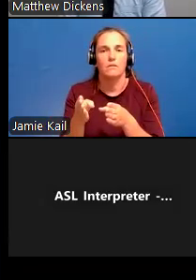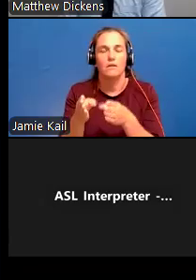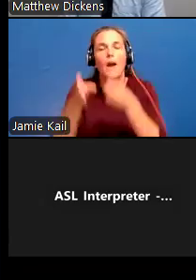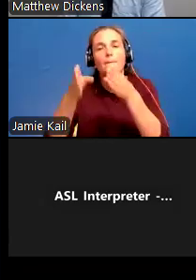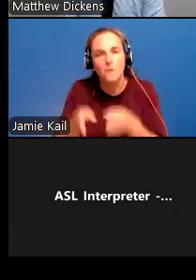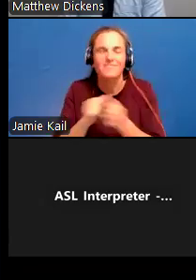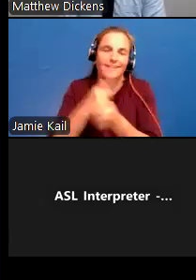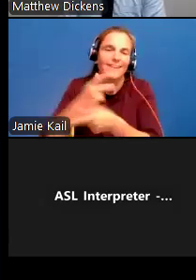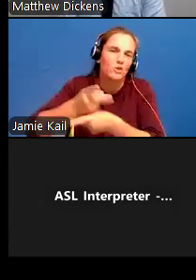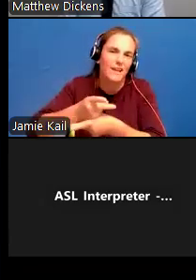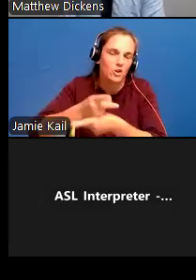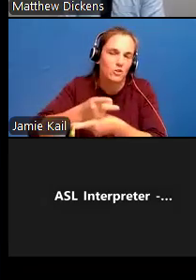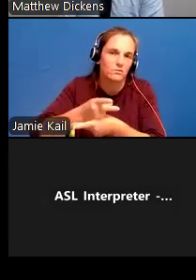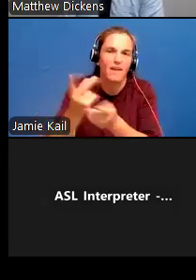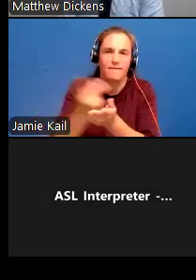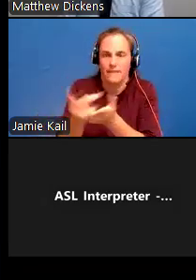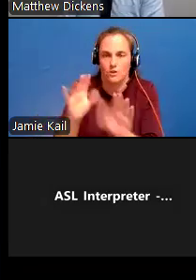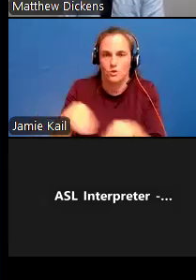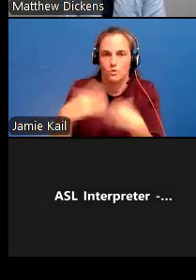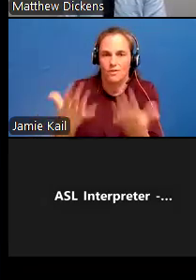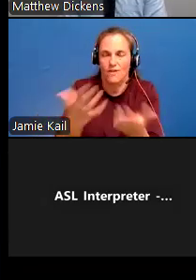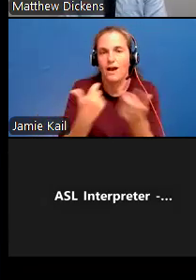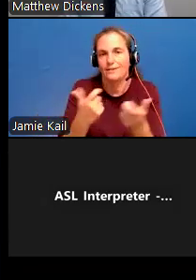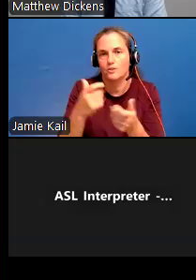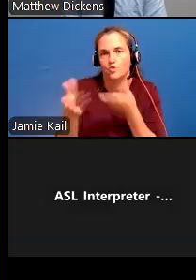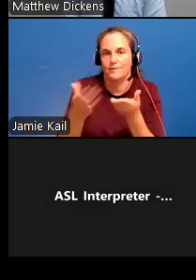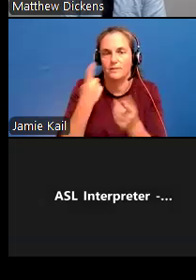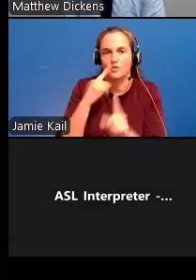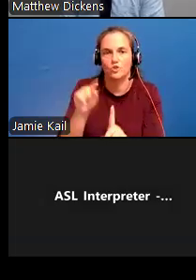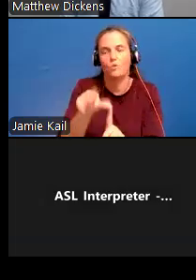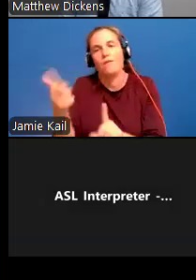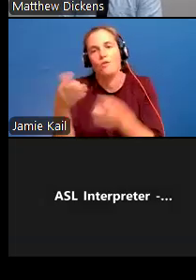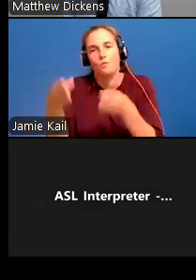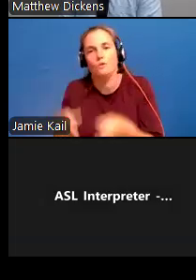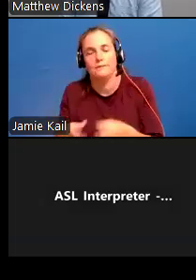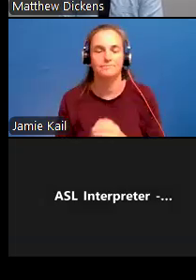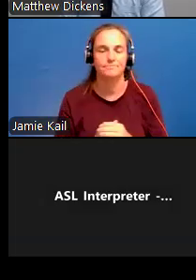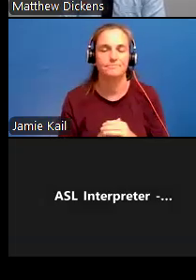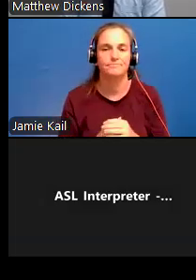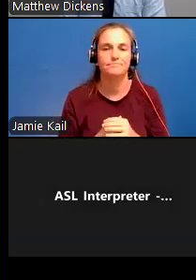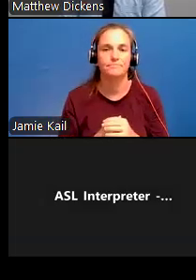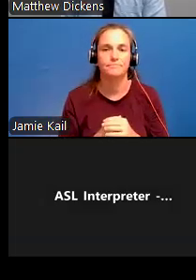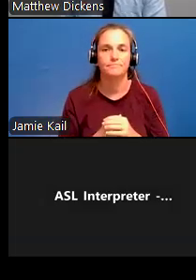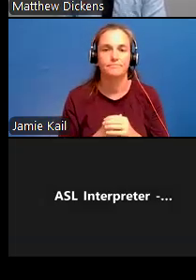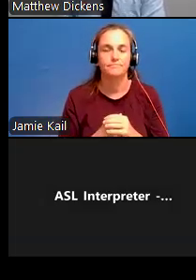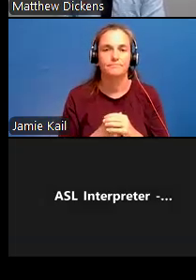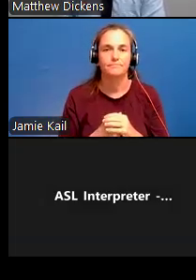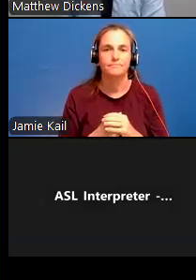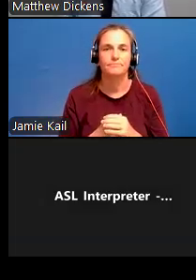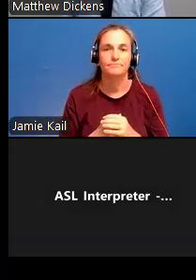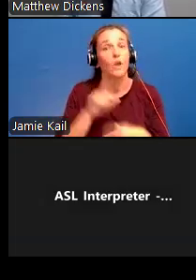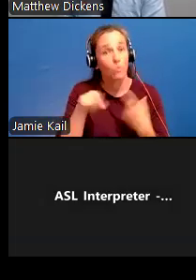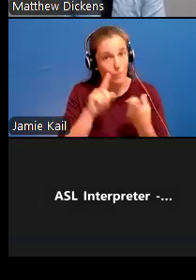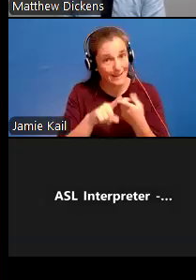as a caretaker, failing to provide the needed services to an individual. So, when it's an